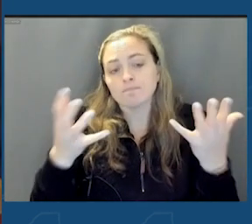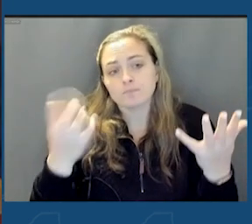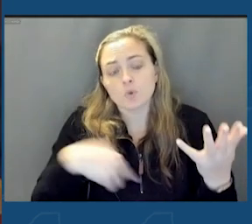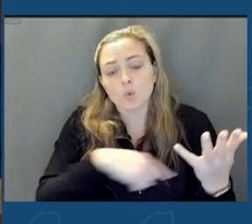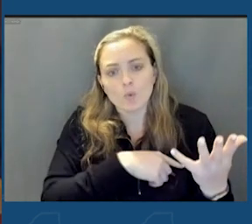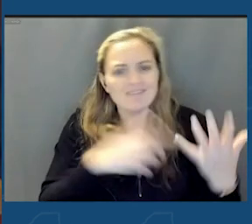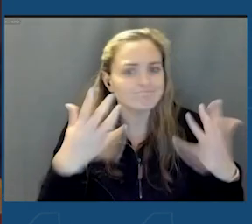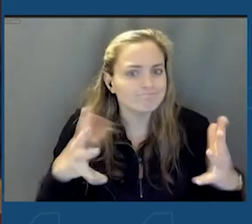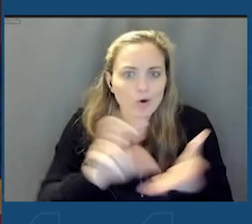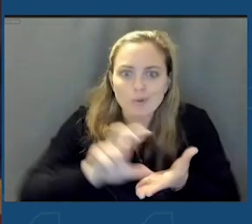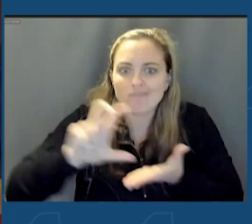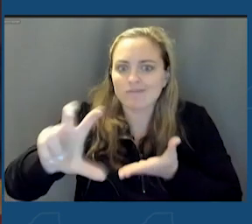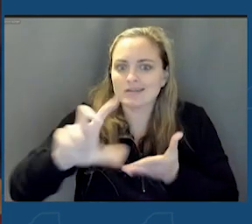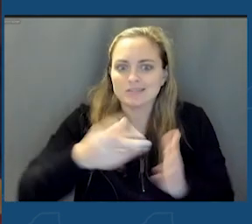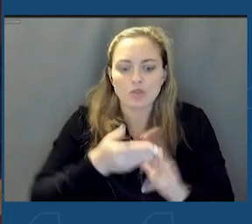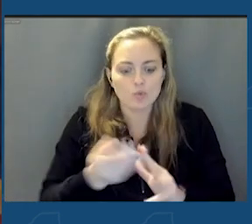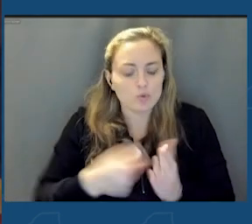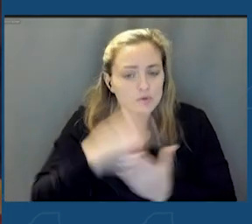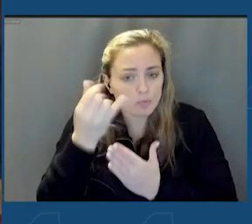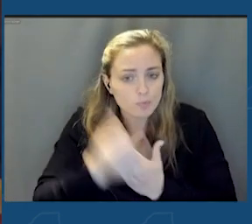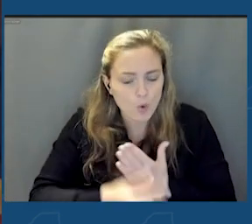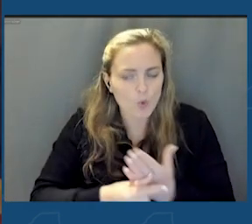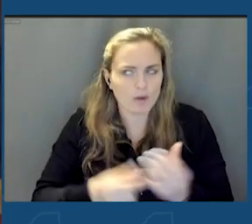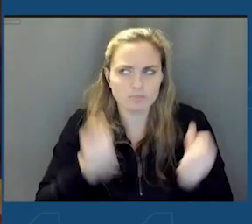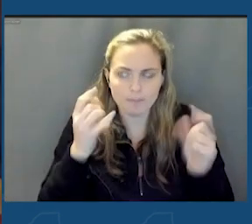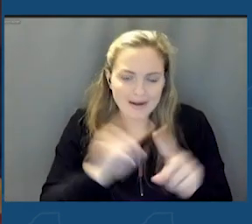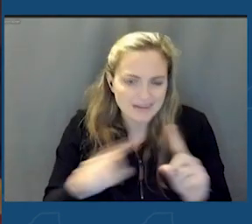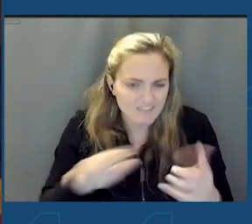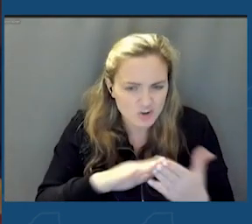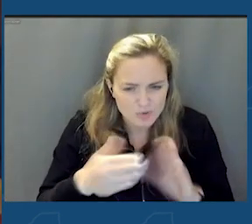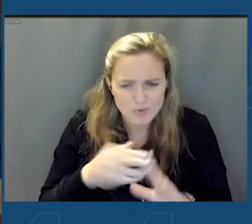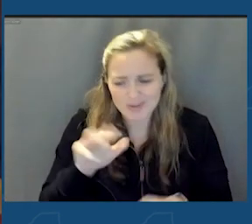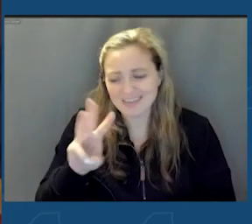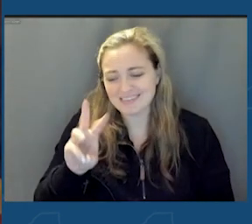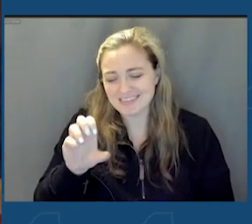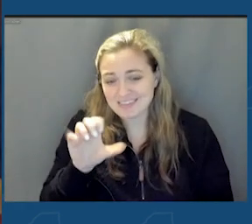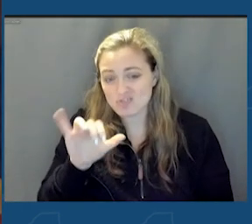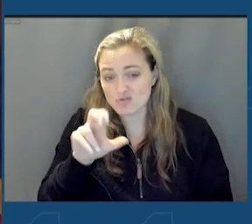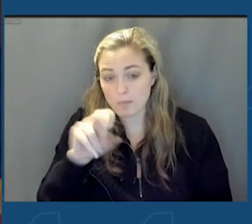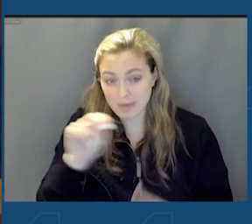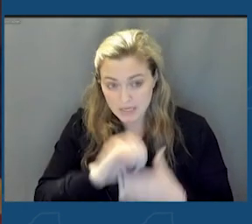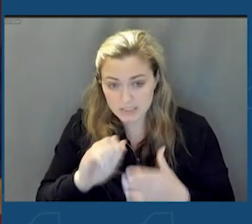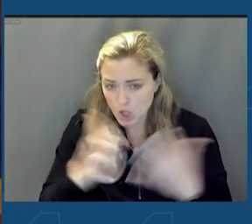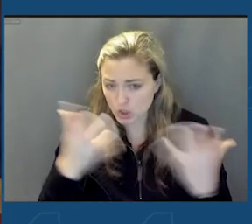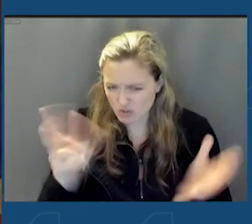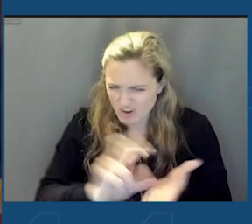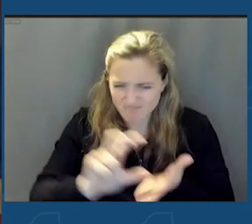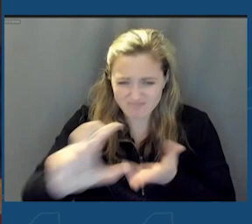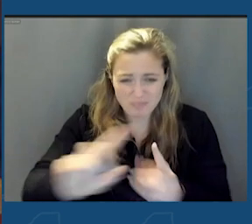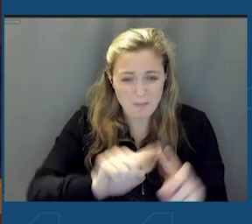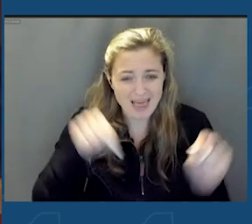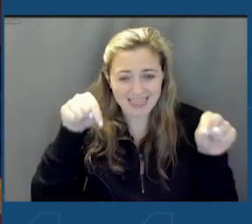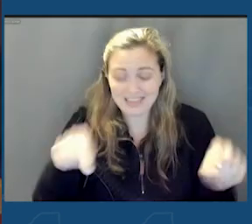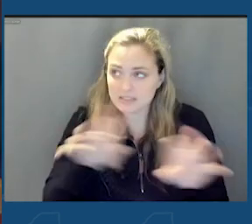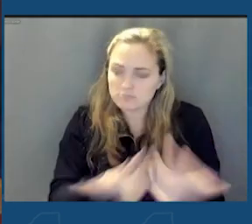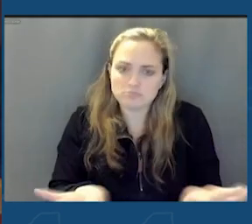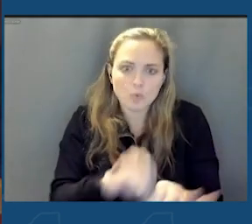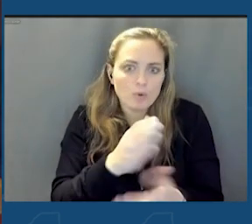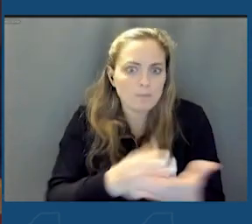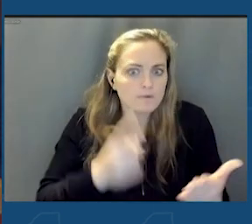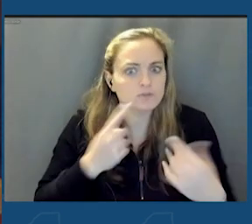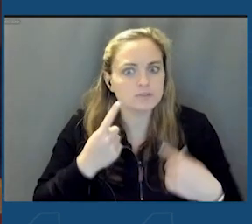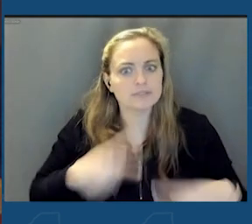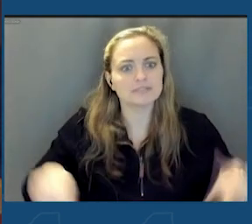invested through this program into many communities, $600 million. But this is the key to success.